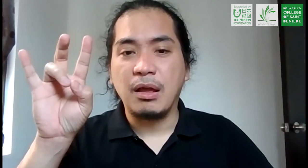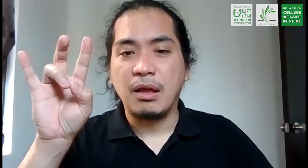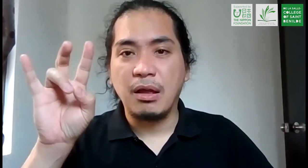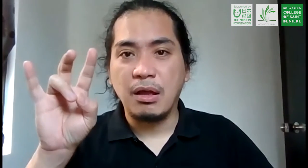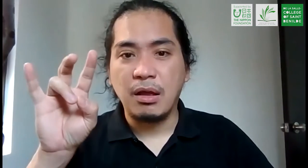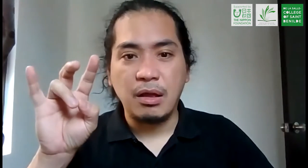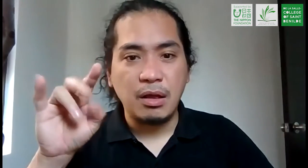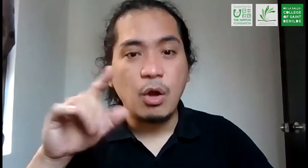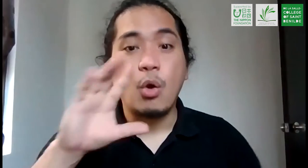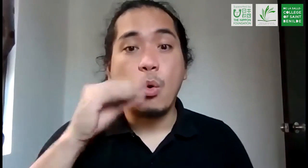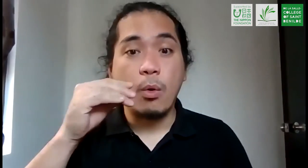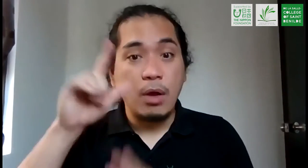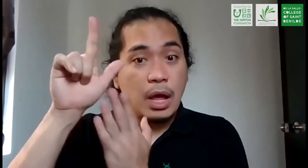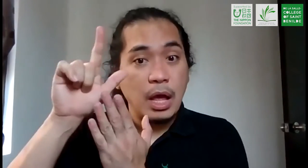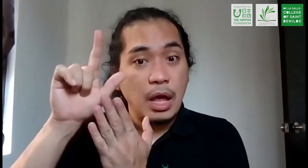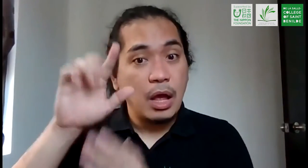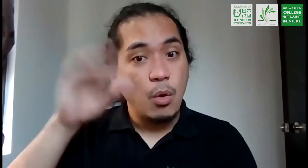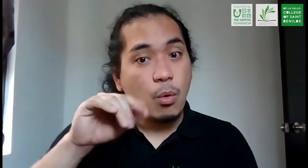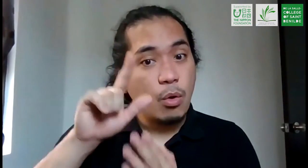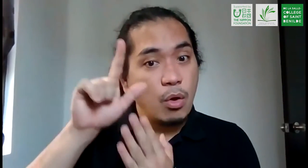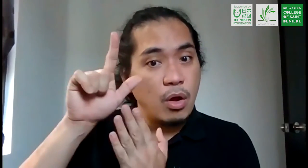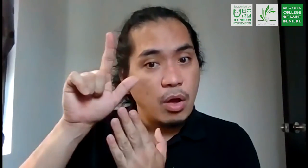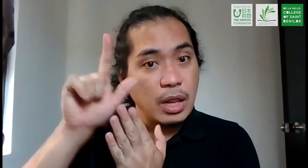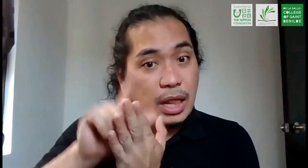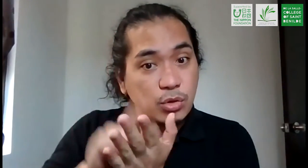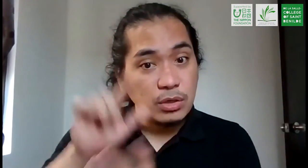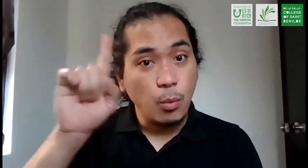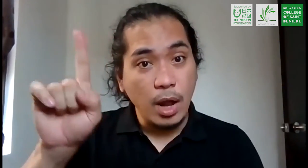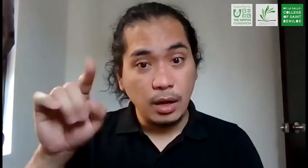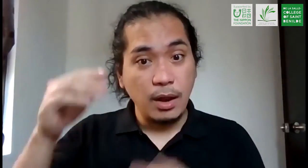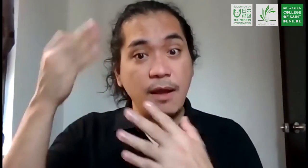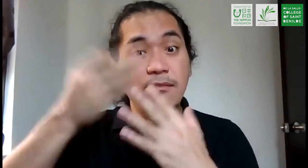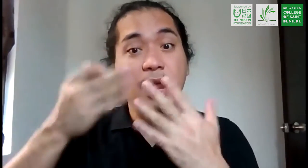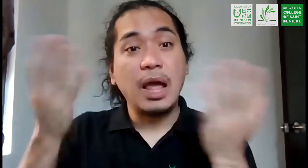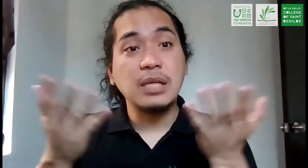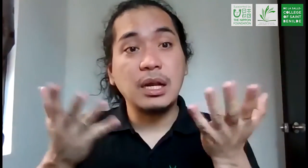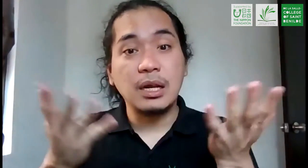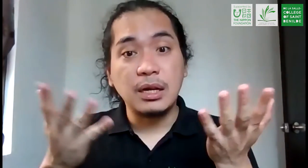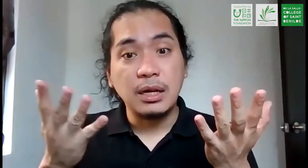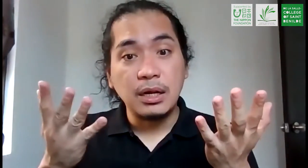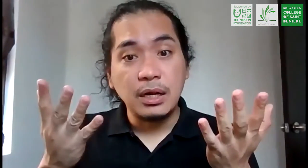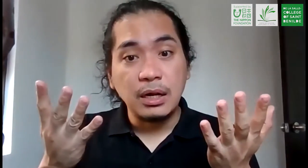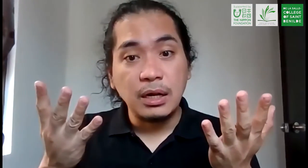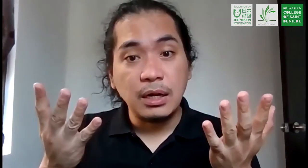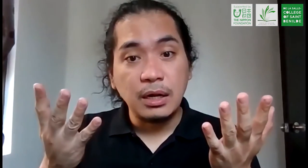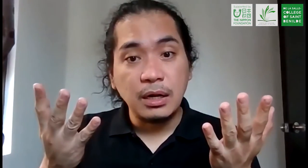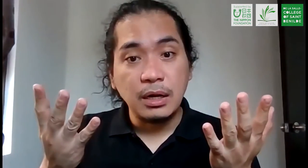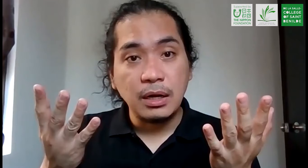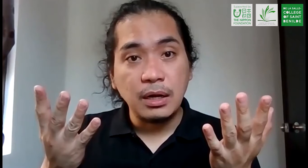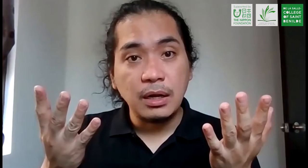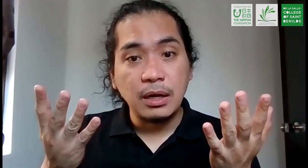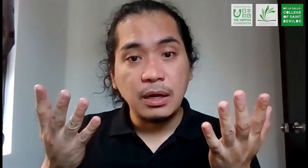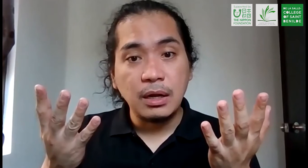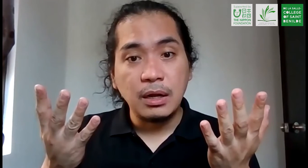Well, we're going, Yami saying we can, but Patrick's saying we're discussing about lesson 7. The